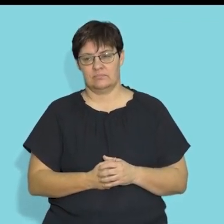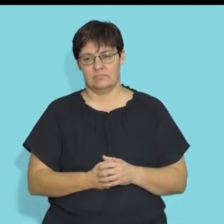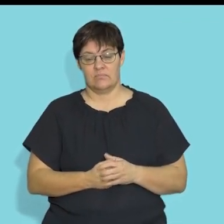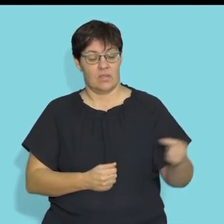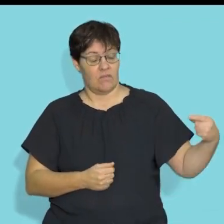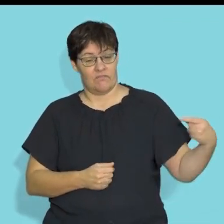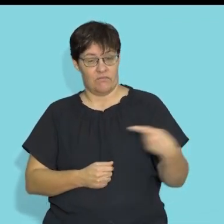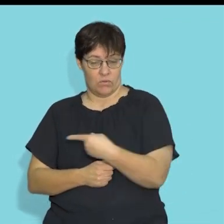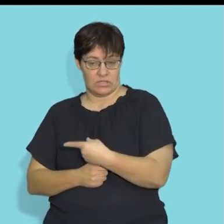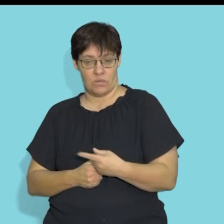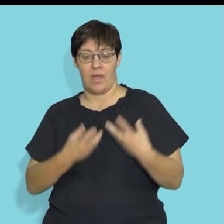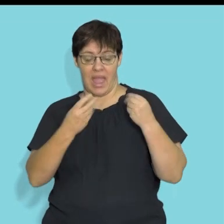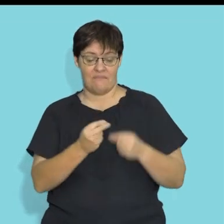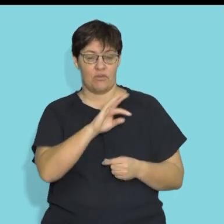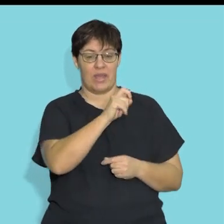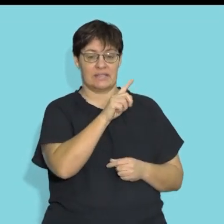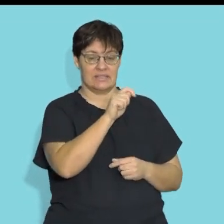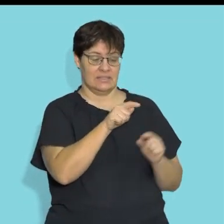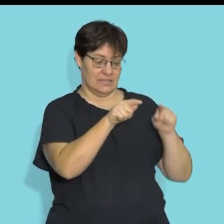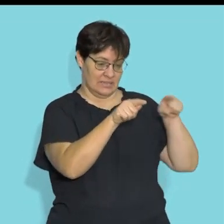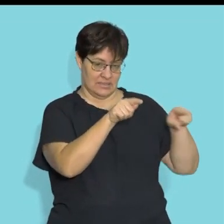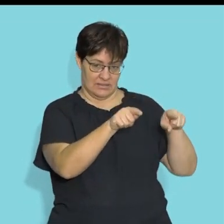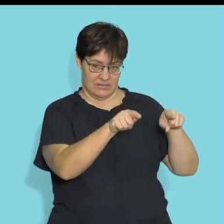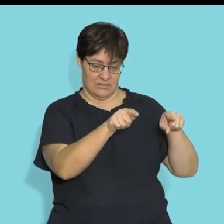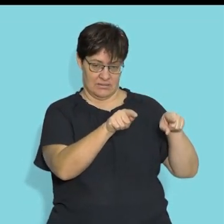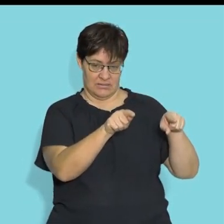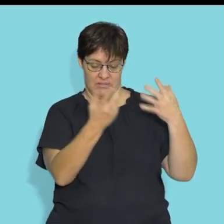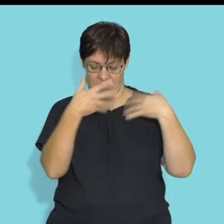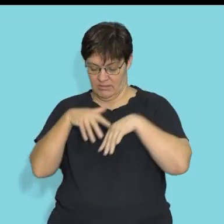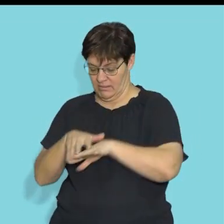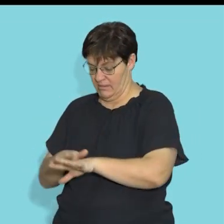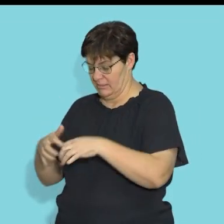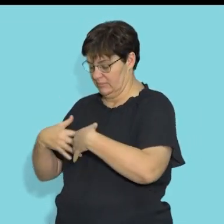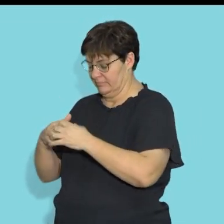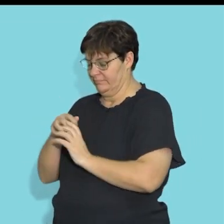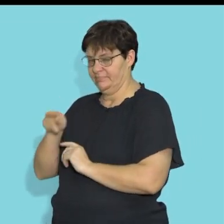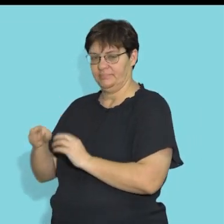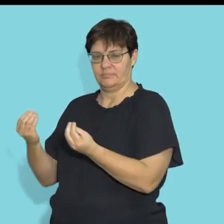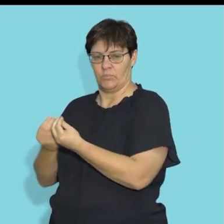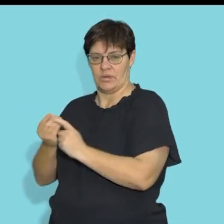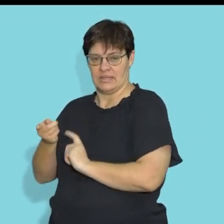On the forward reaction, these were the reactants.